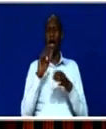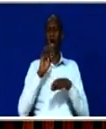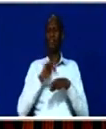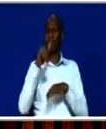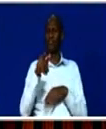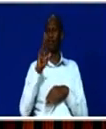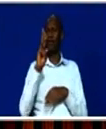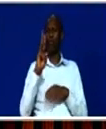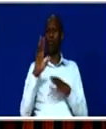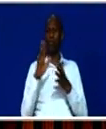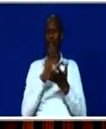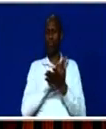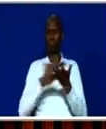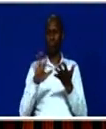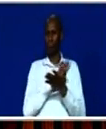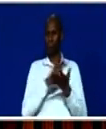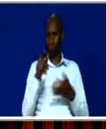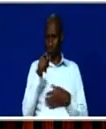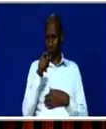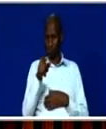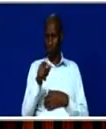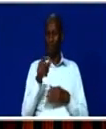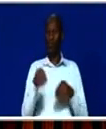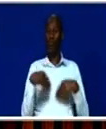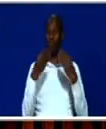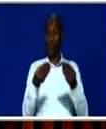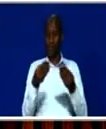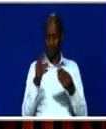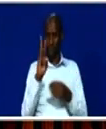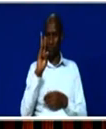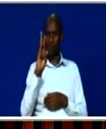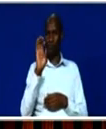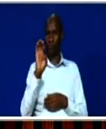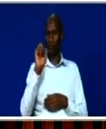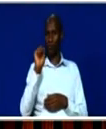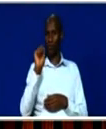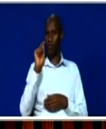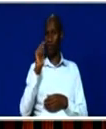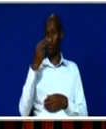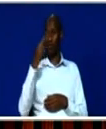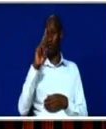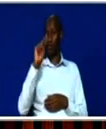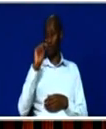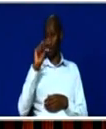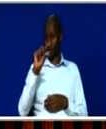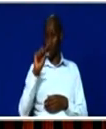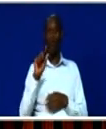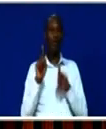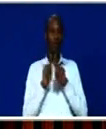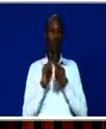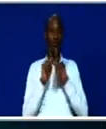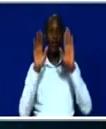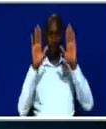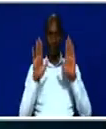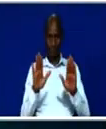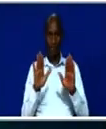are called upon to provide the facts about weathering. It is also important for us to note